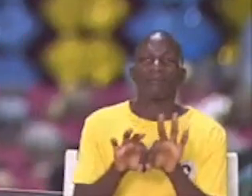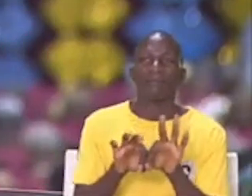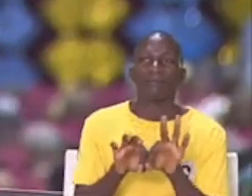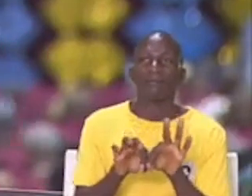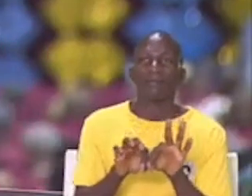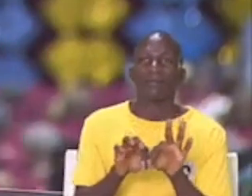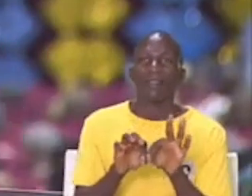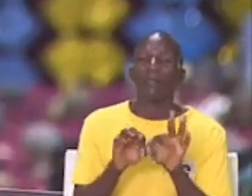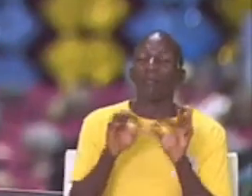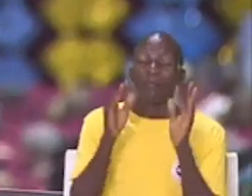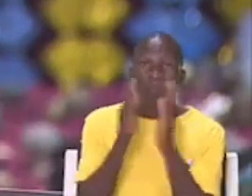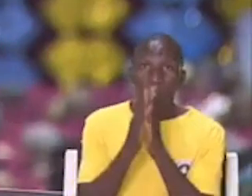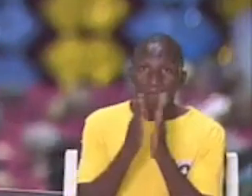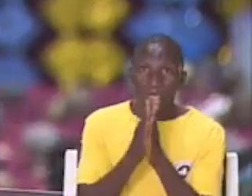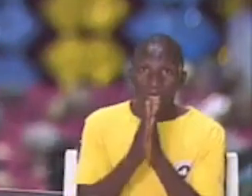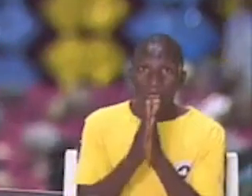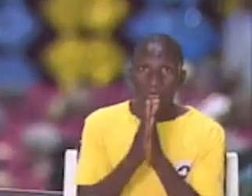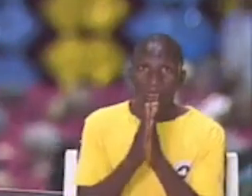supplicate,